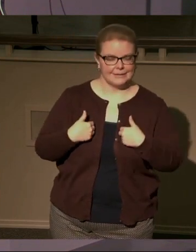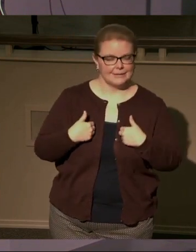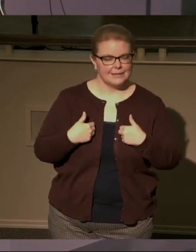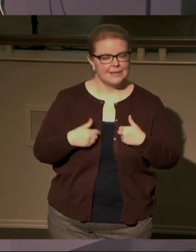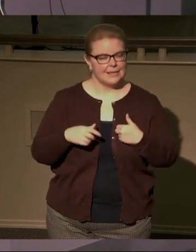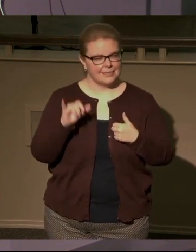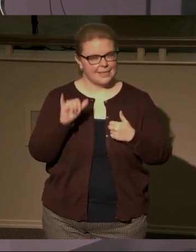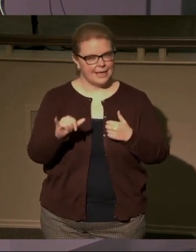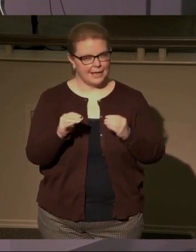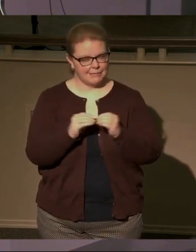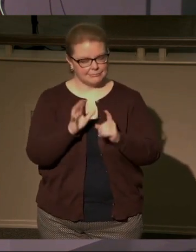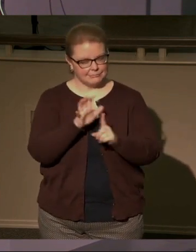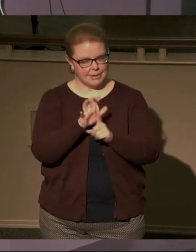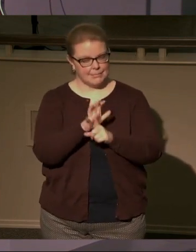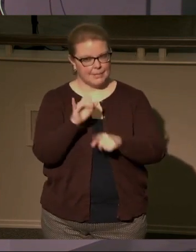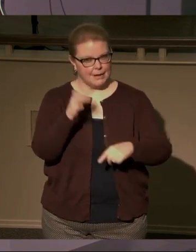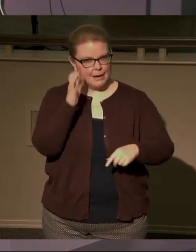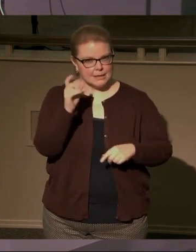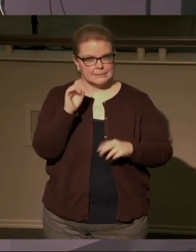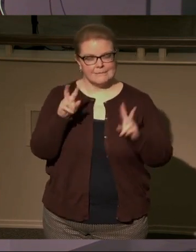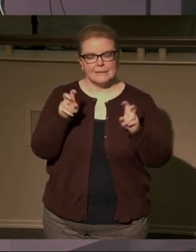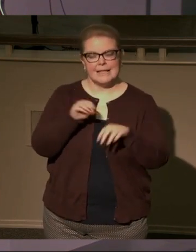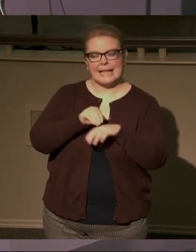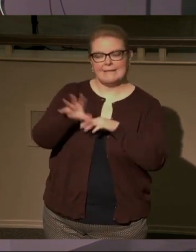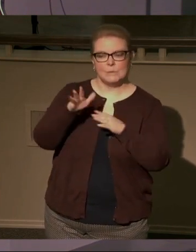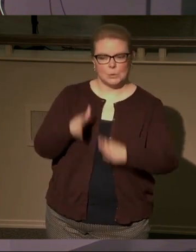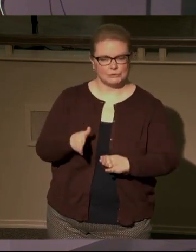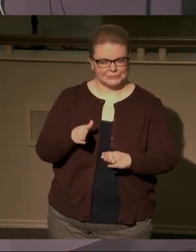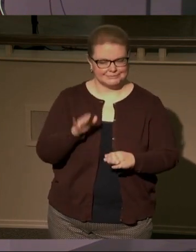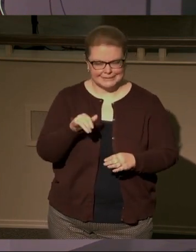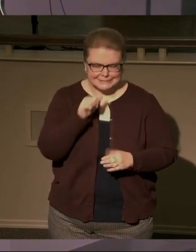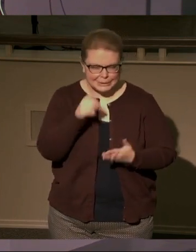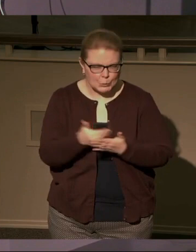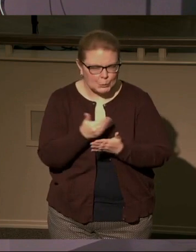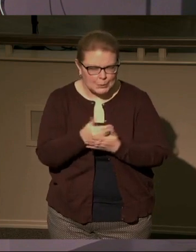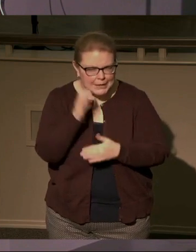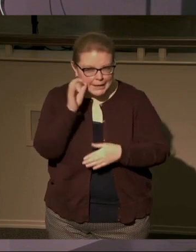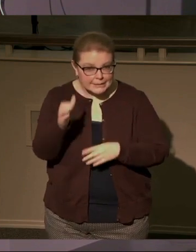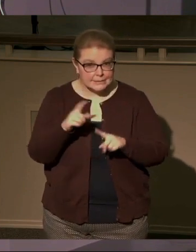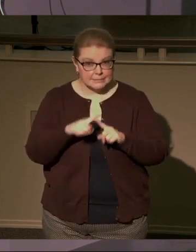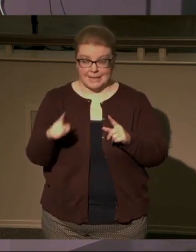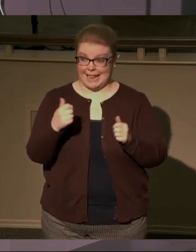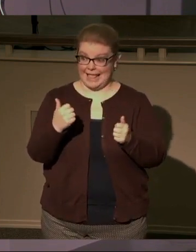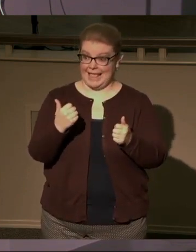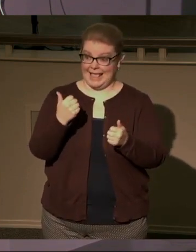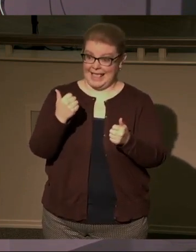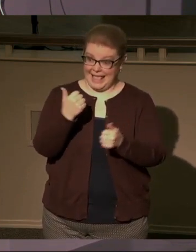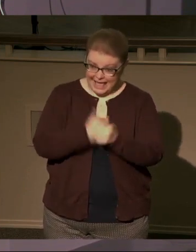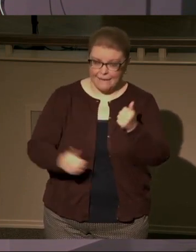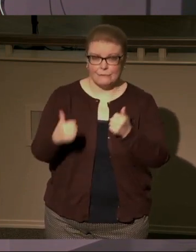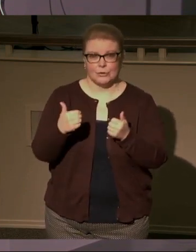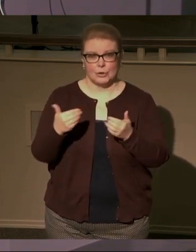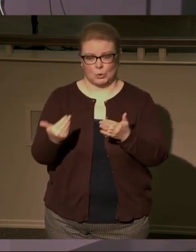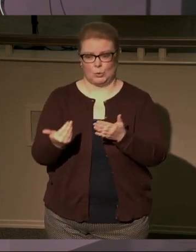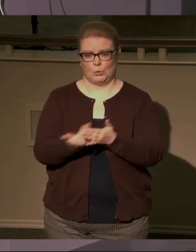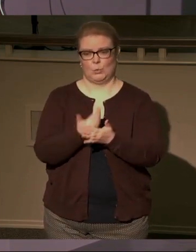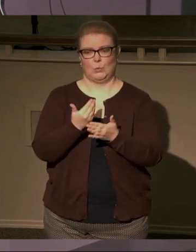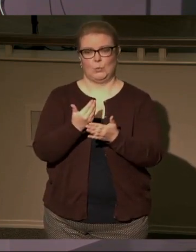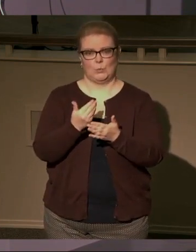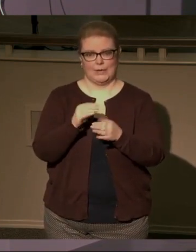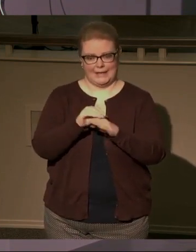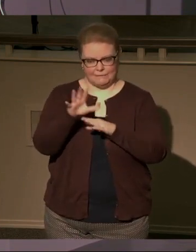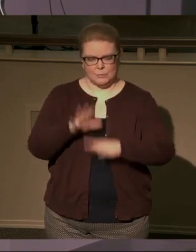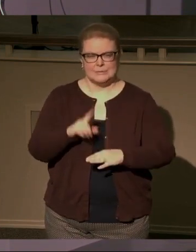the influencer is nothing new, but every influencer is an abstraction of an